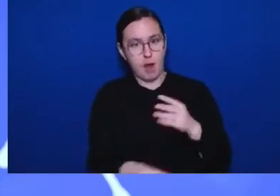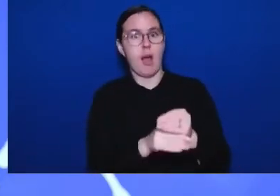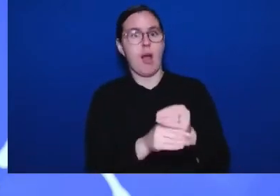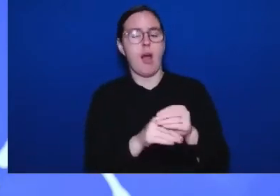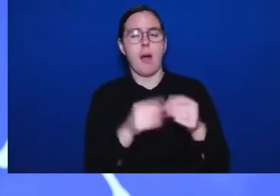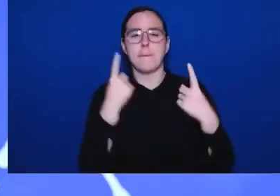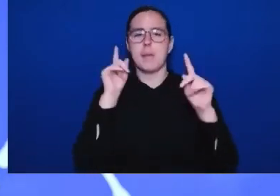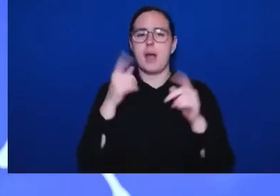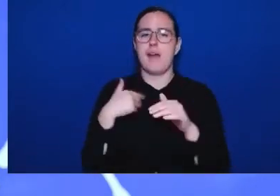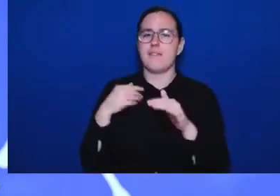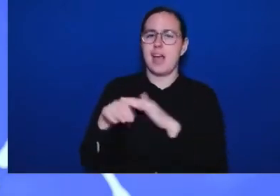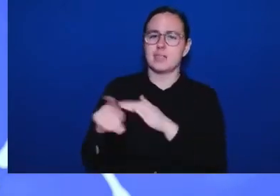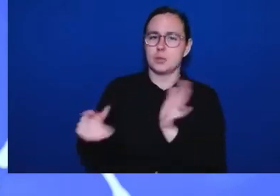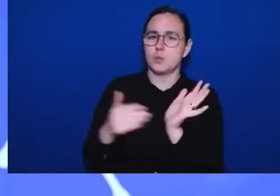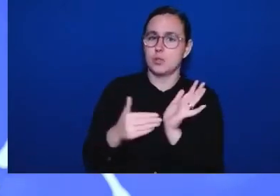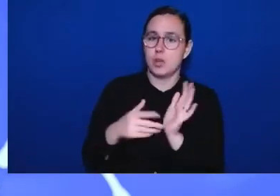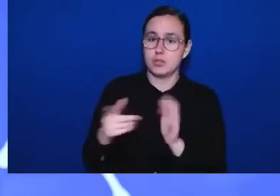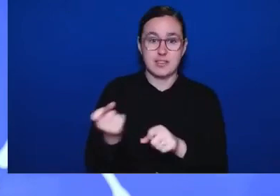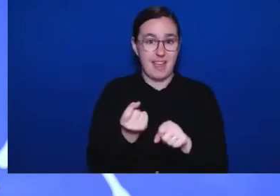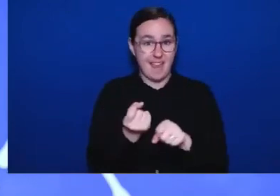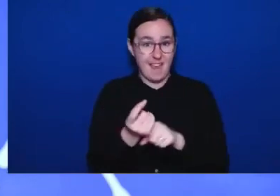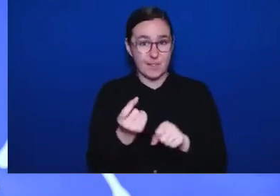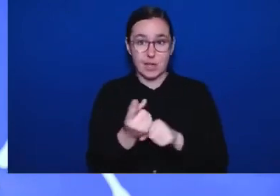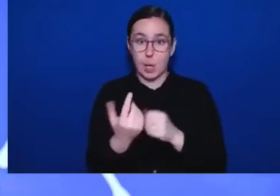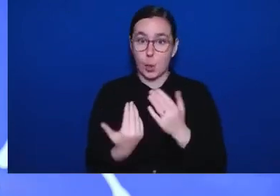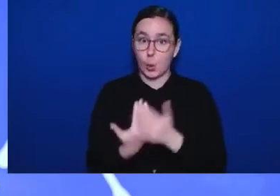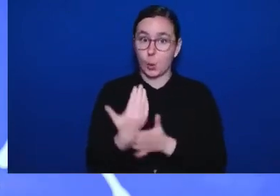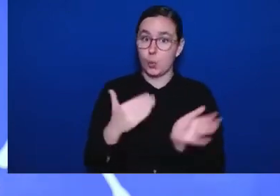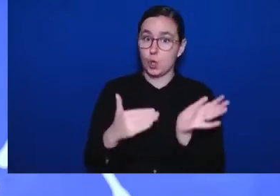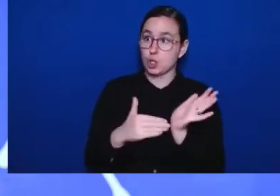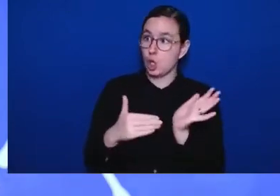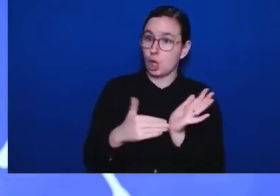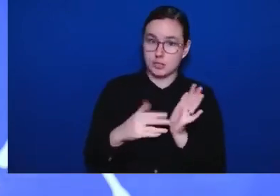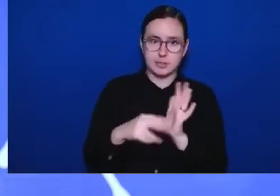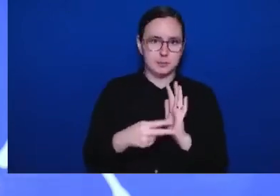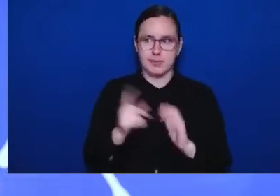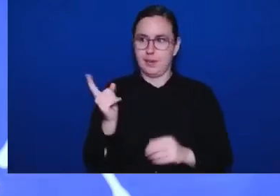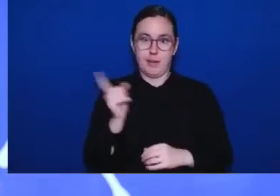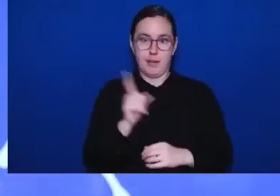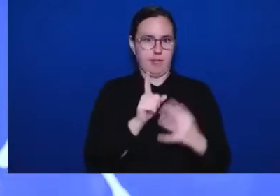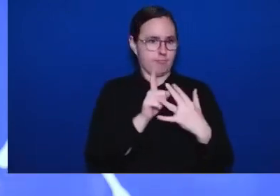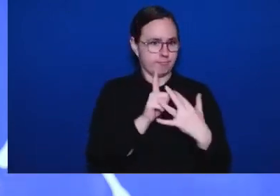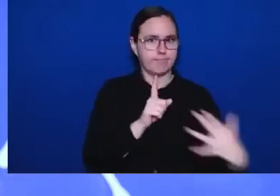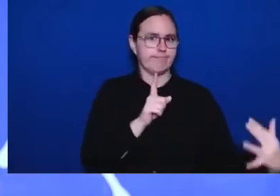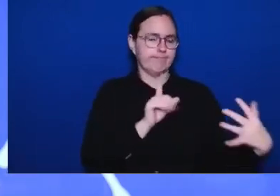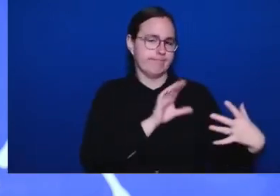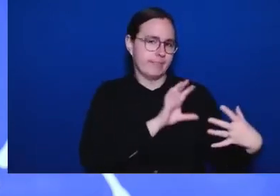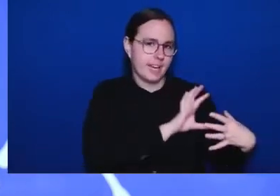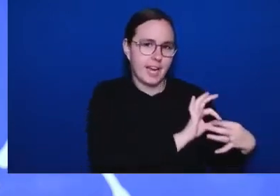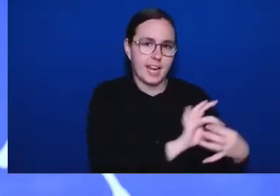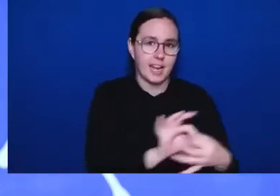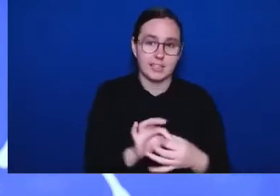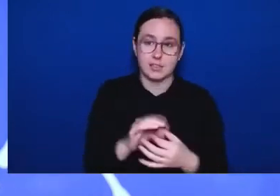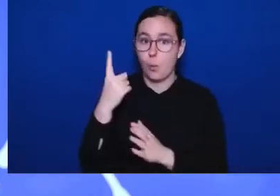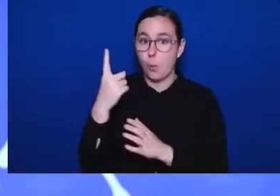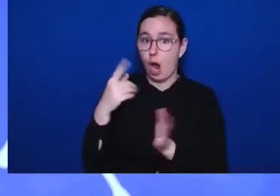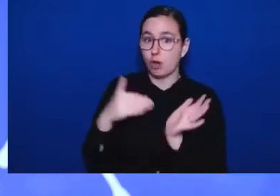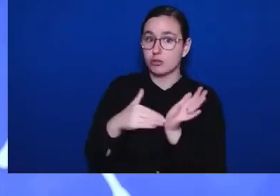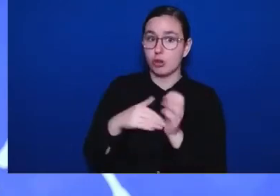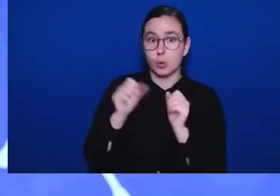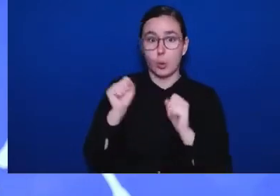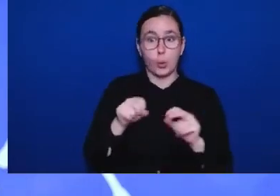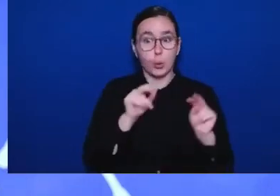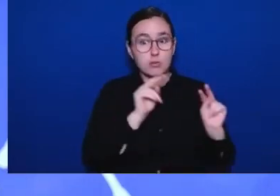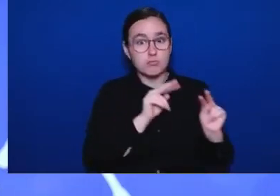of attachment of patients. It can be a significant thing. In addition, our doctors are working, and part